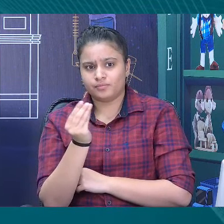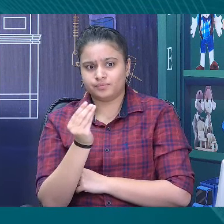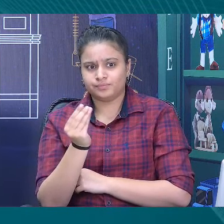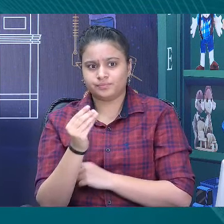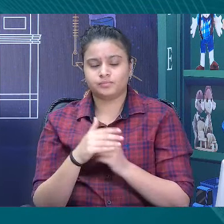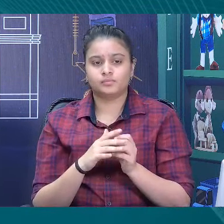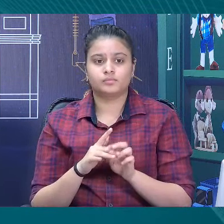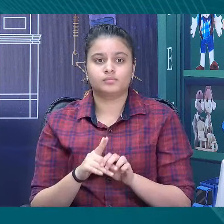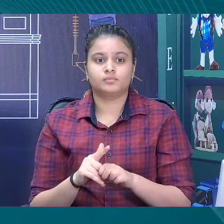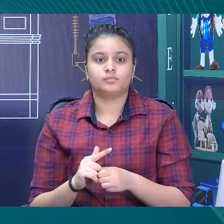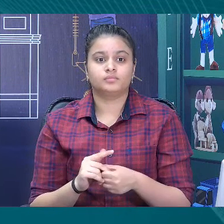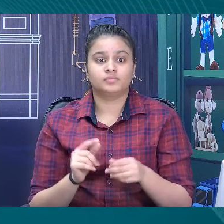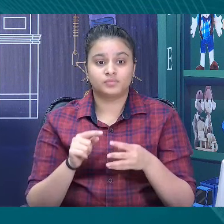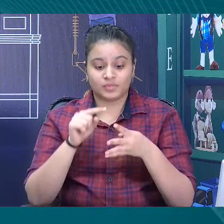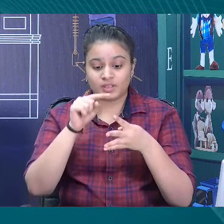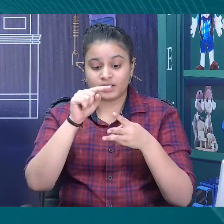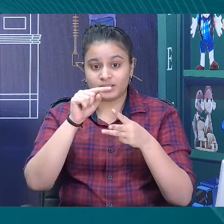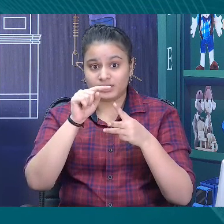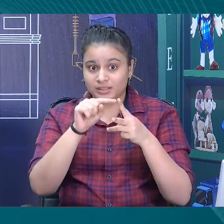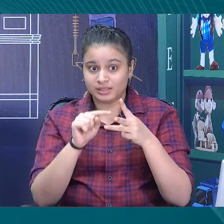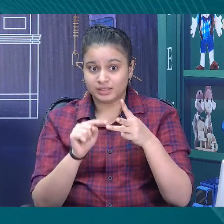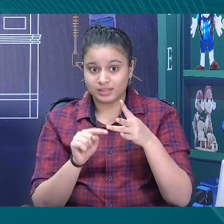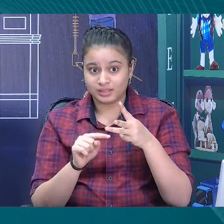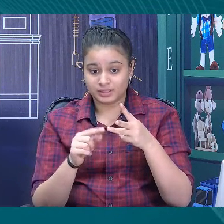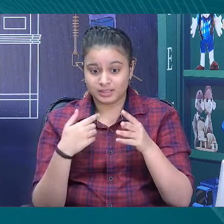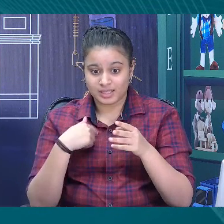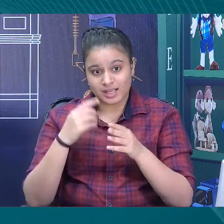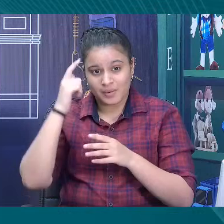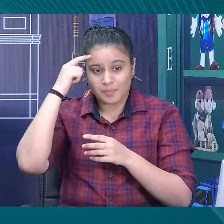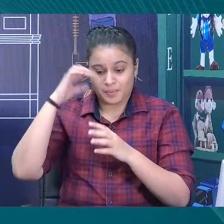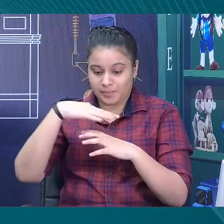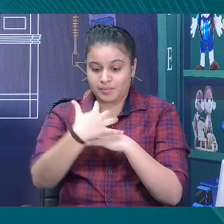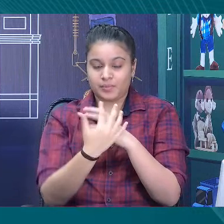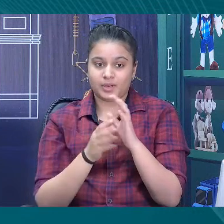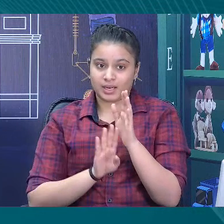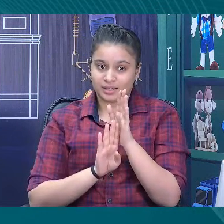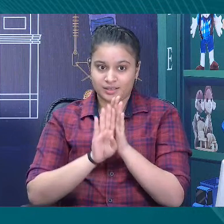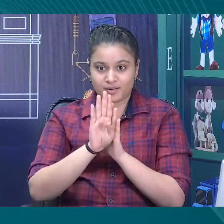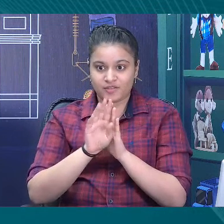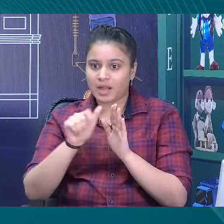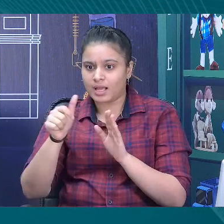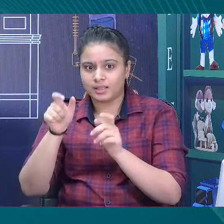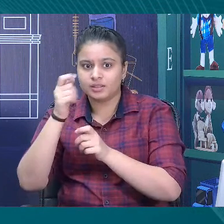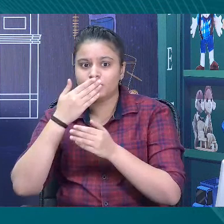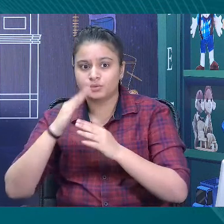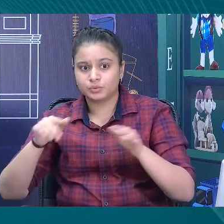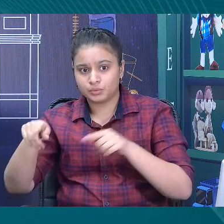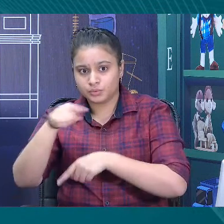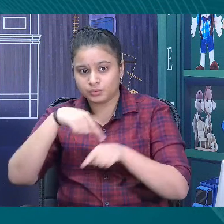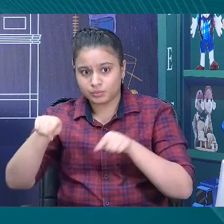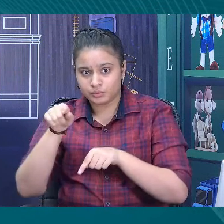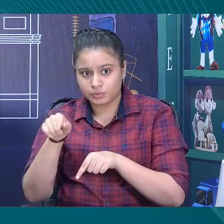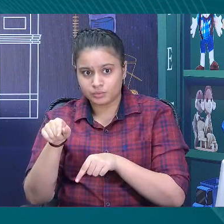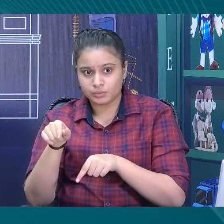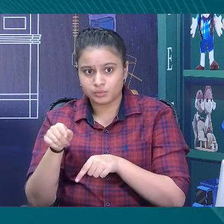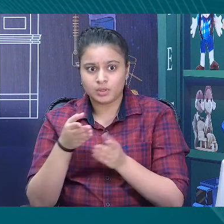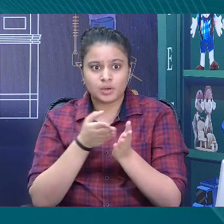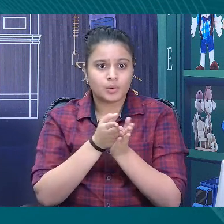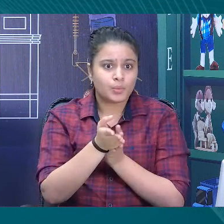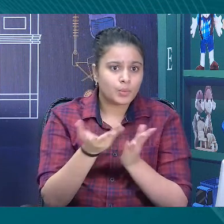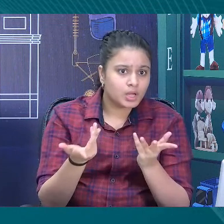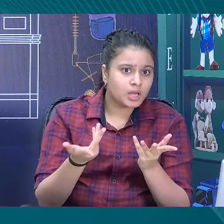areas of the so-called developing brain of other children that look after the way of how